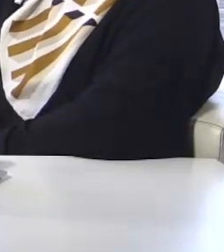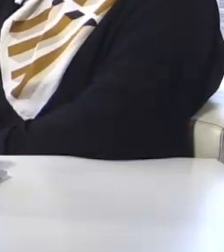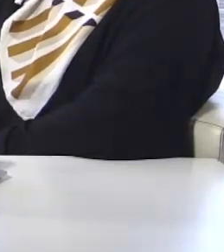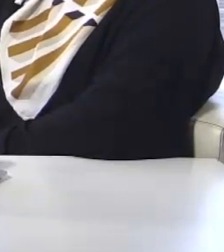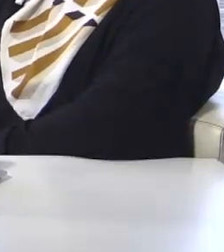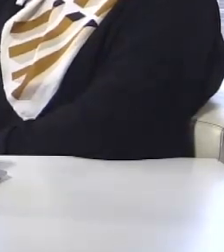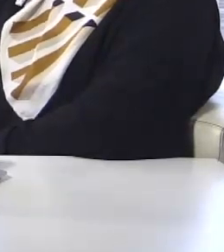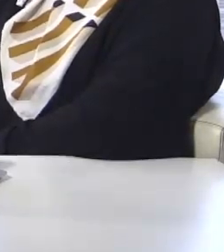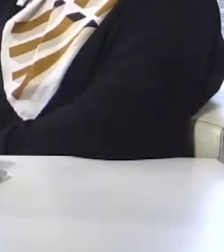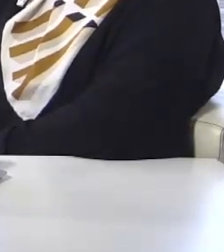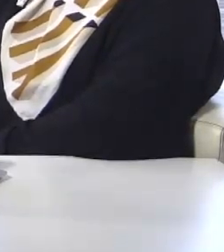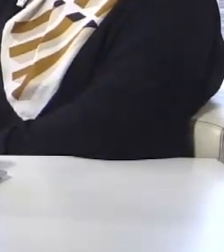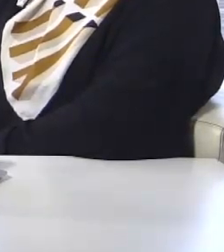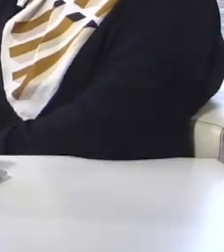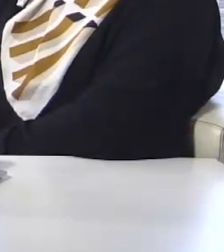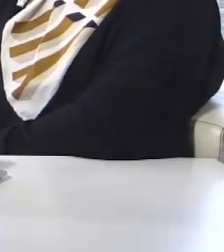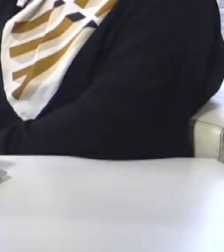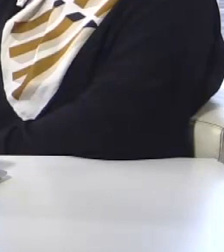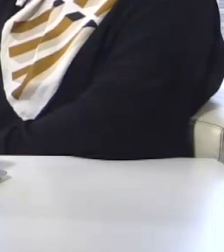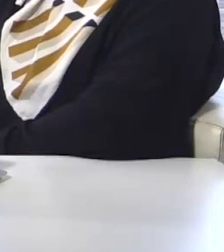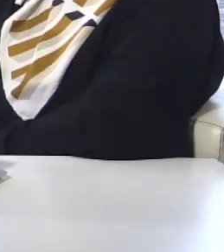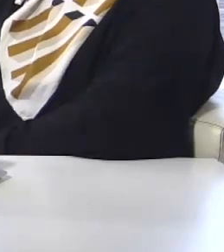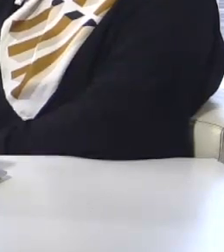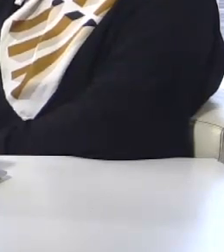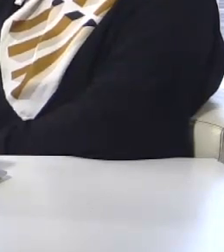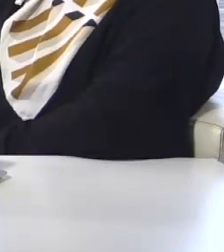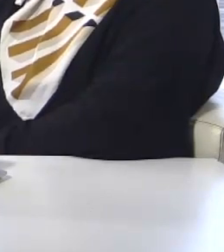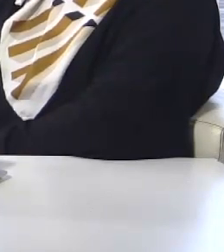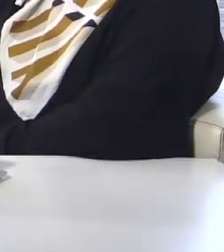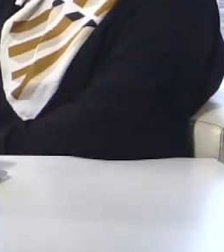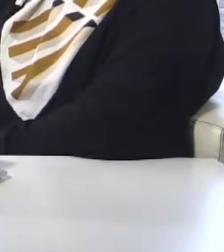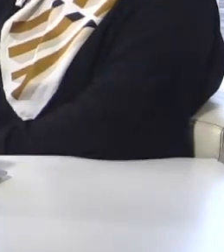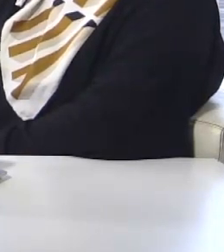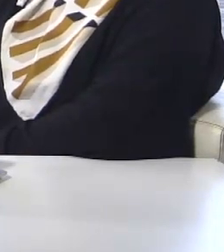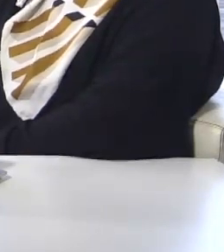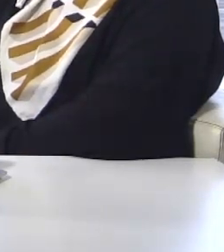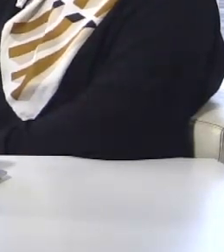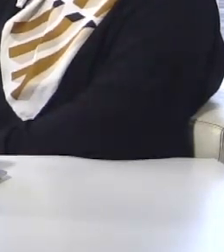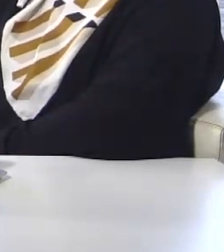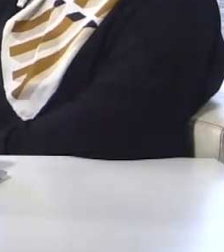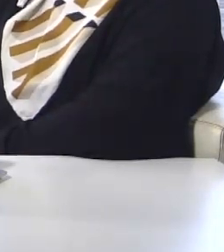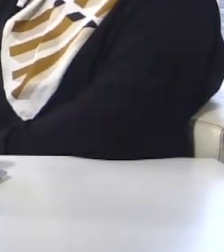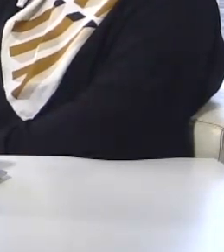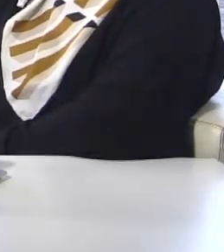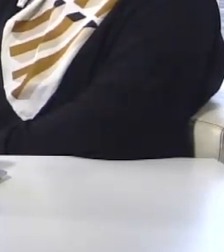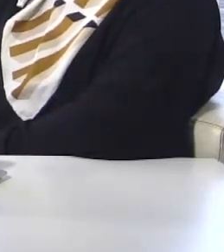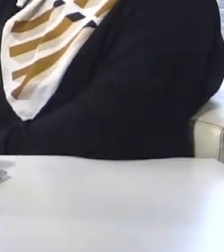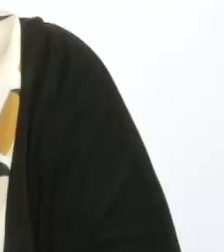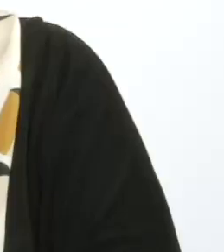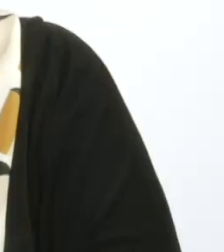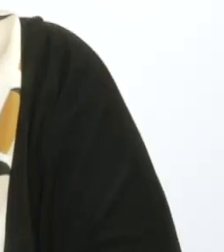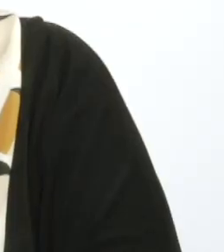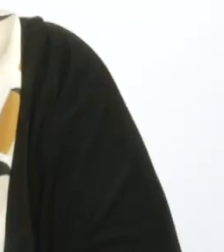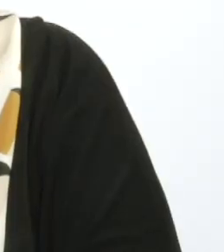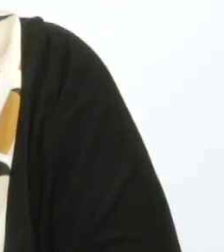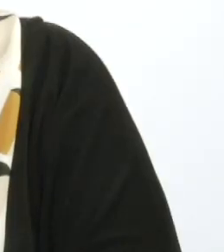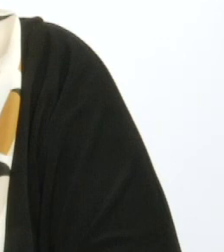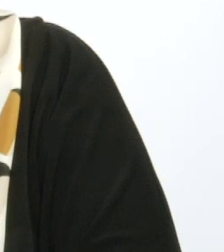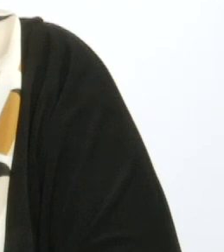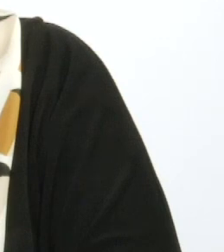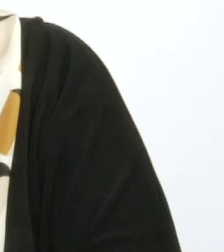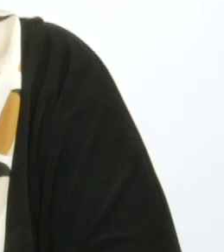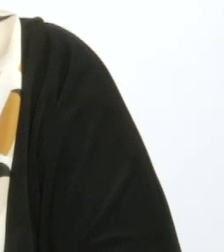this mini budget, to say the least. We went to the job summits and there were a lot of talk about it, and